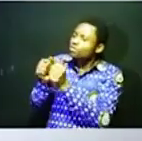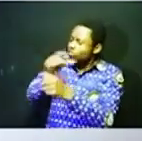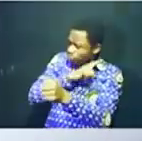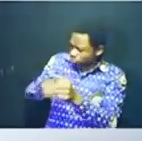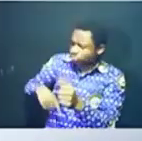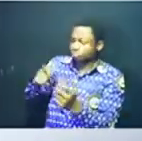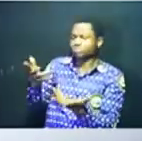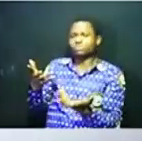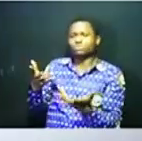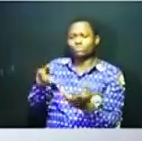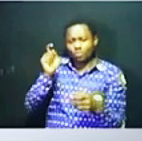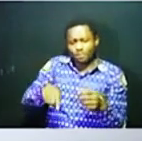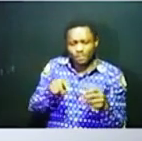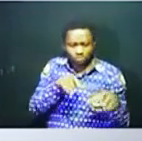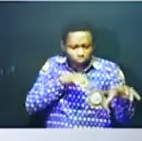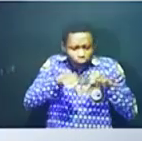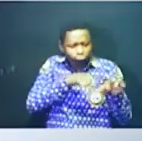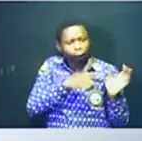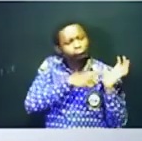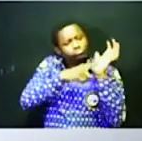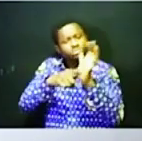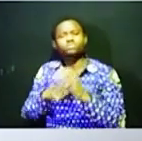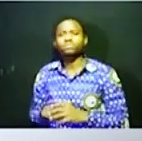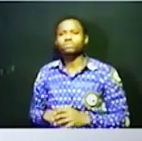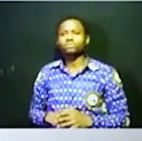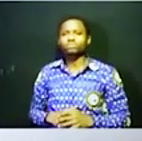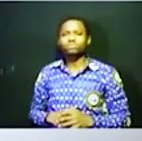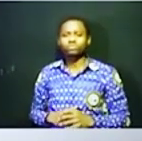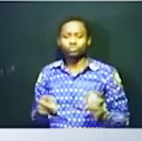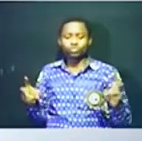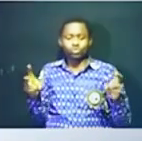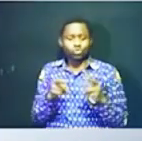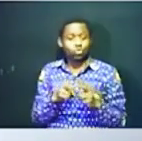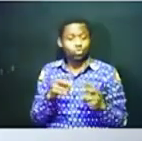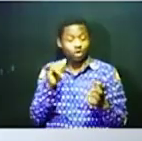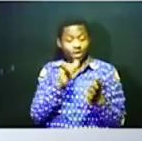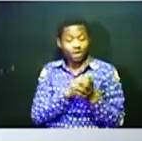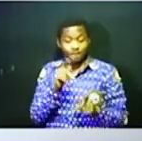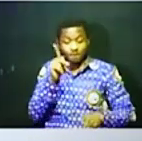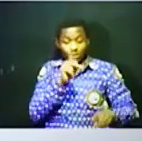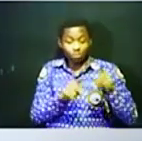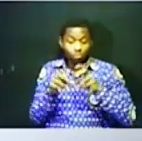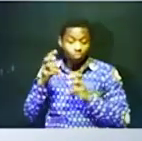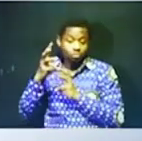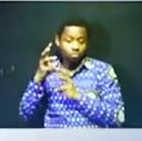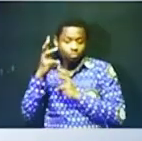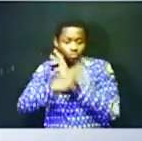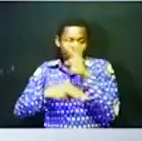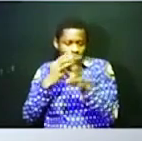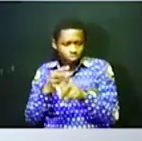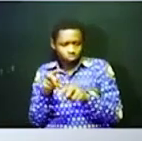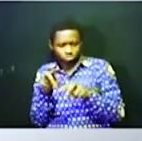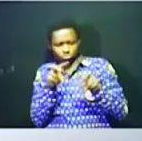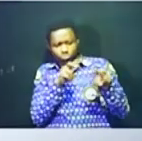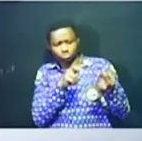Lord. We need to do this for the sake of people like the lady in question.